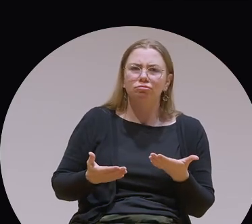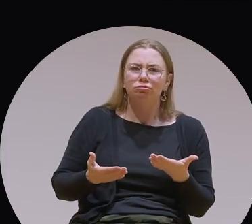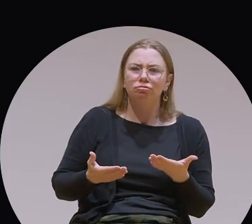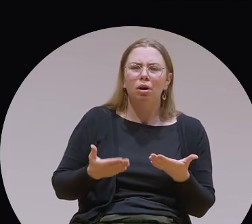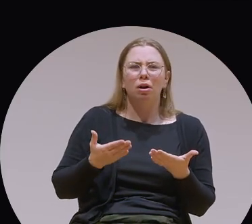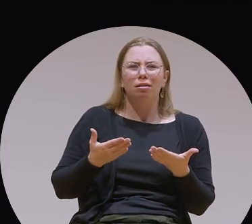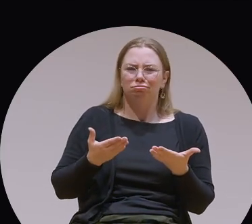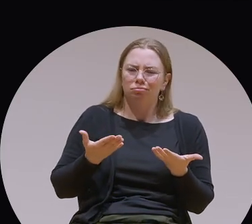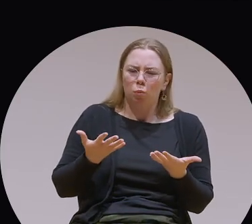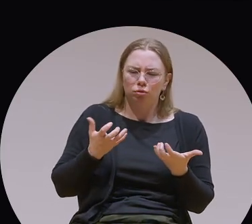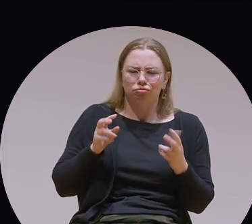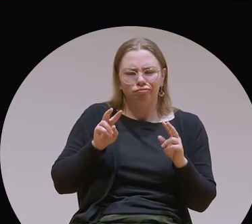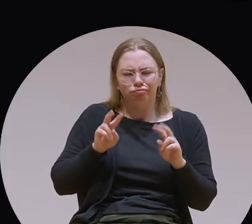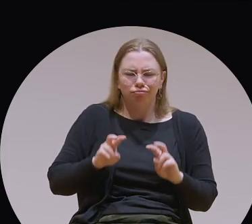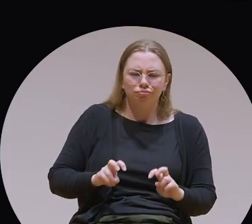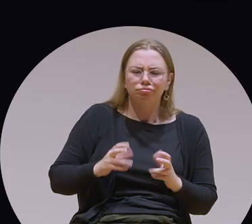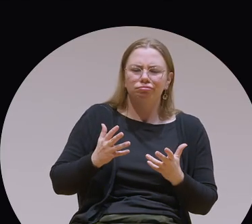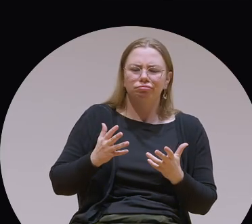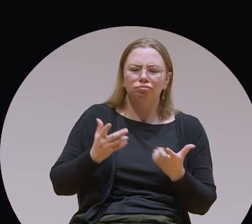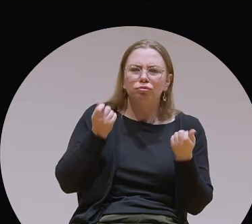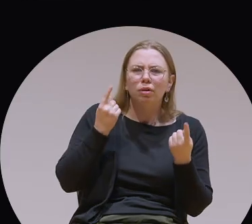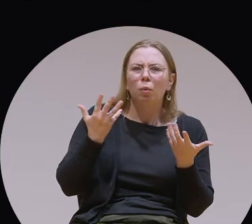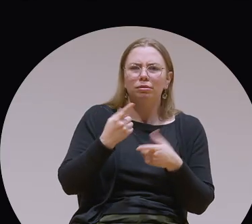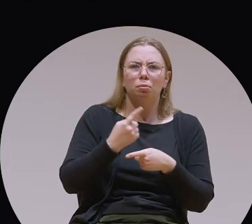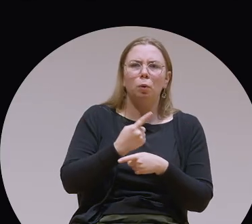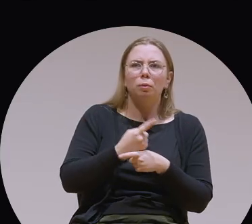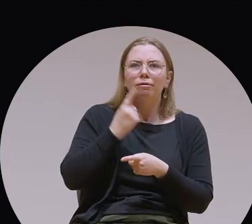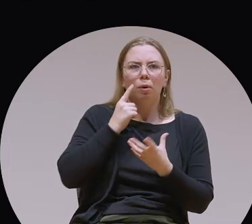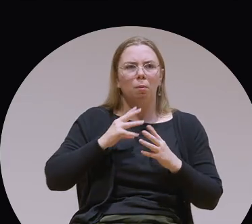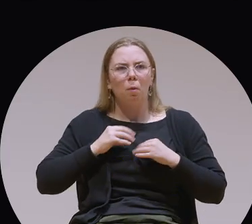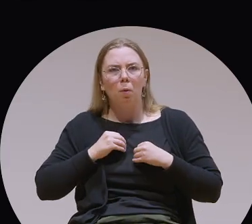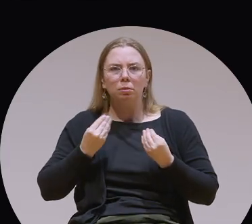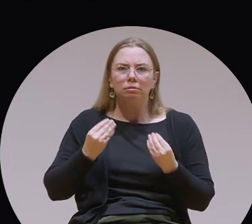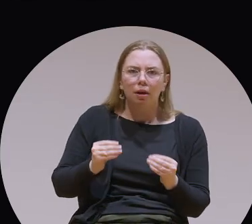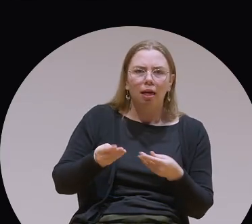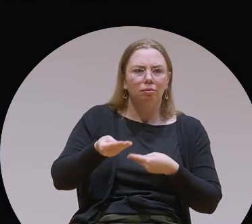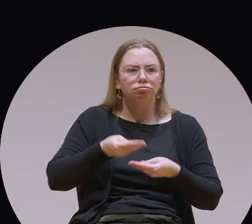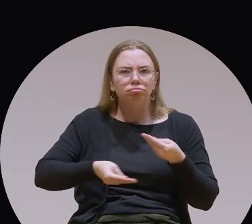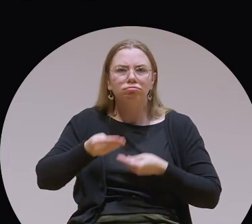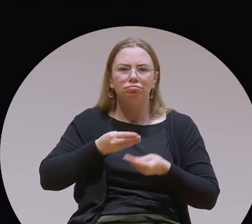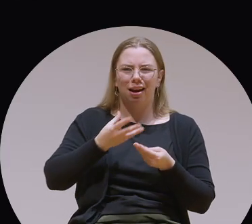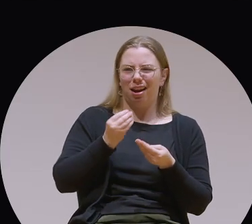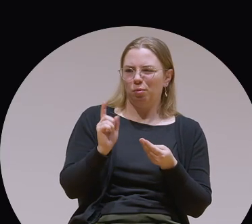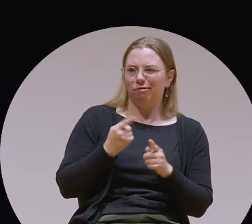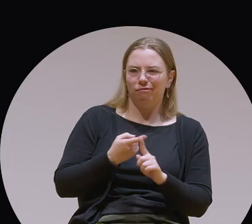the understanding of what is appropriate in the market have changed radically since the museum was first